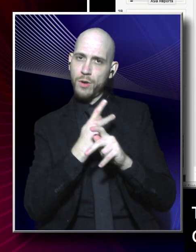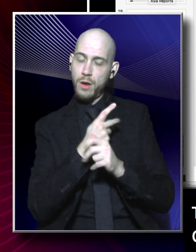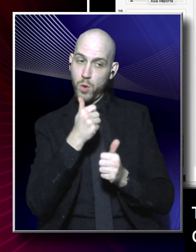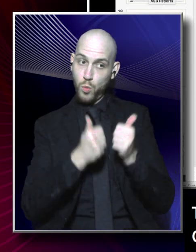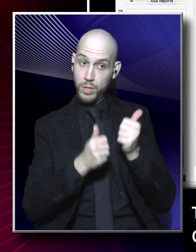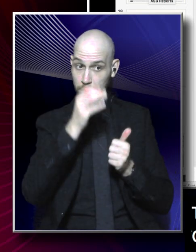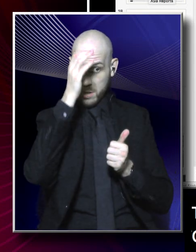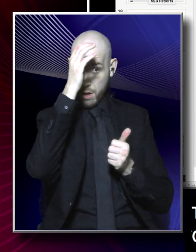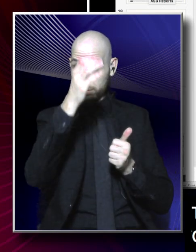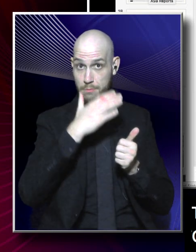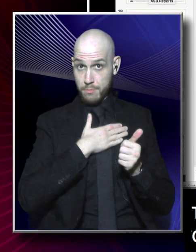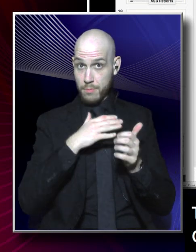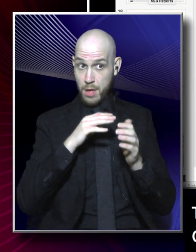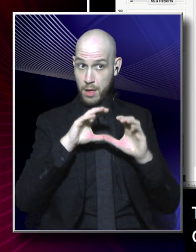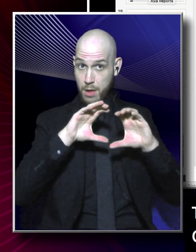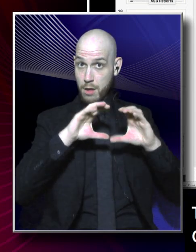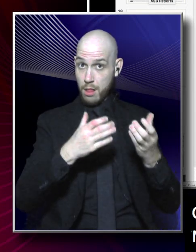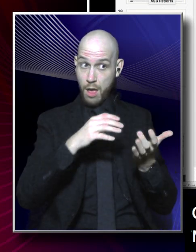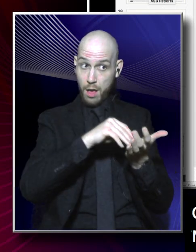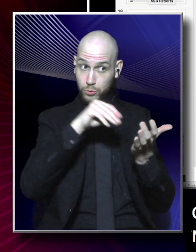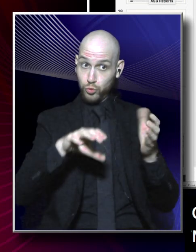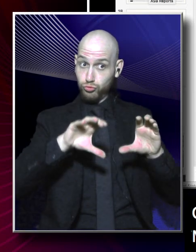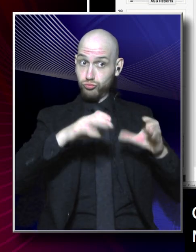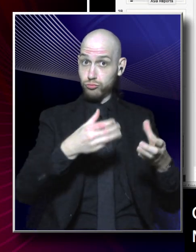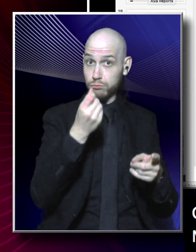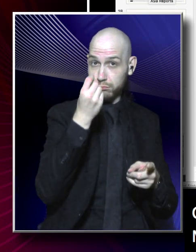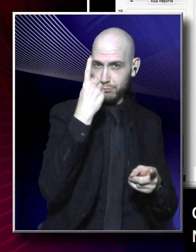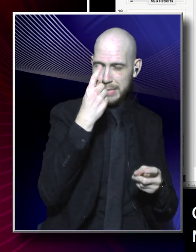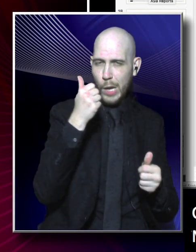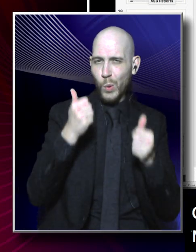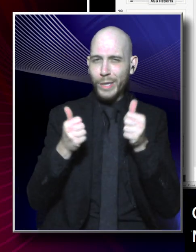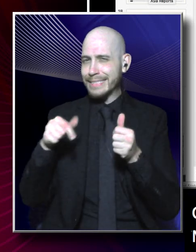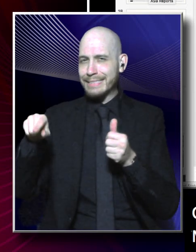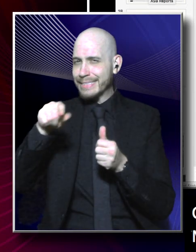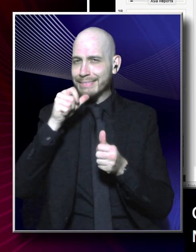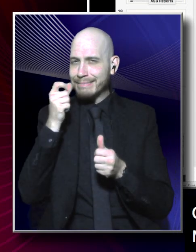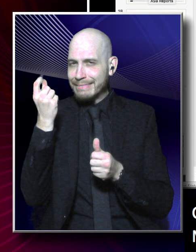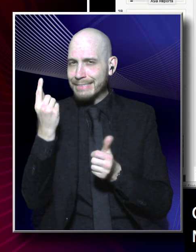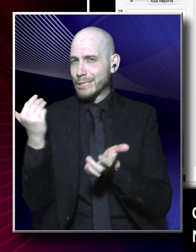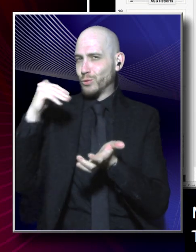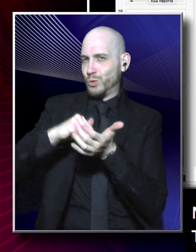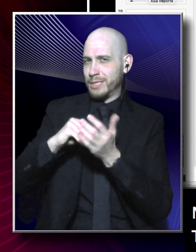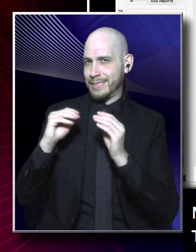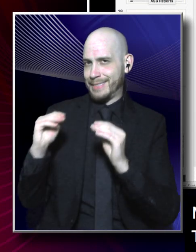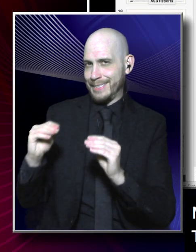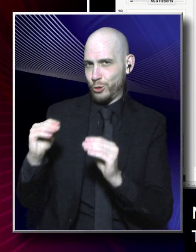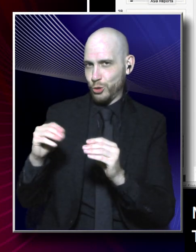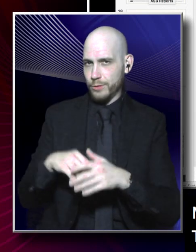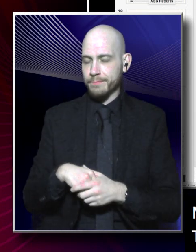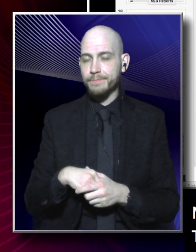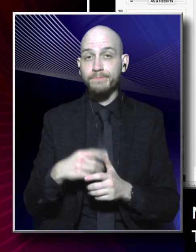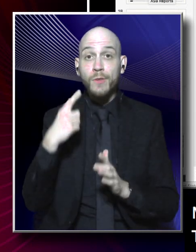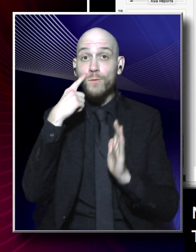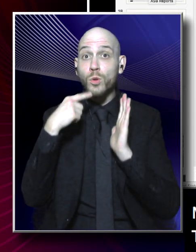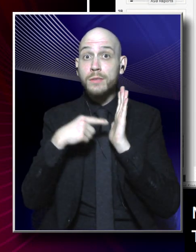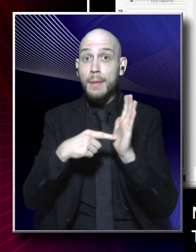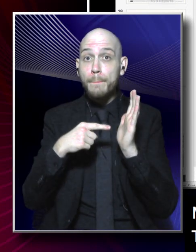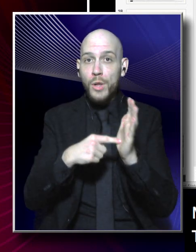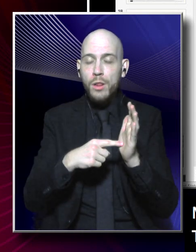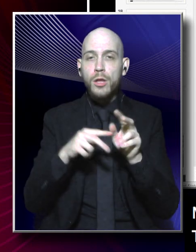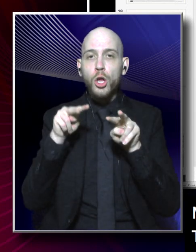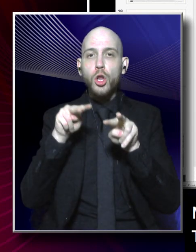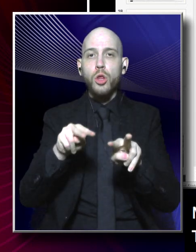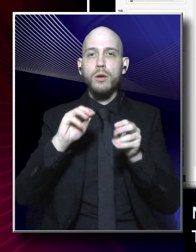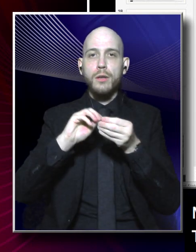reteach. For example, if I was this teacher, if I look at question 26,